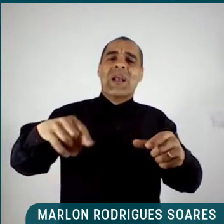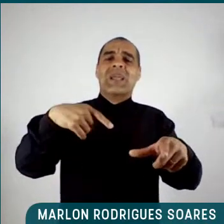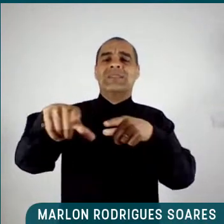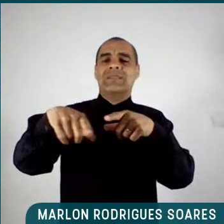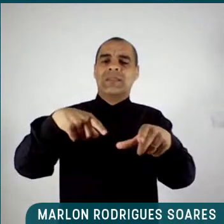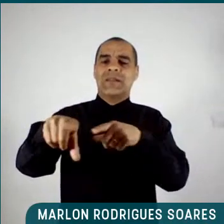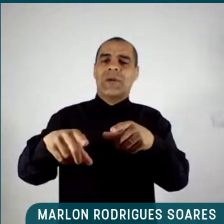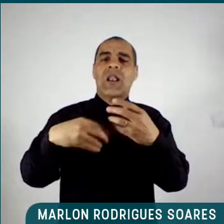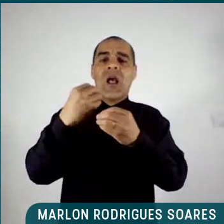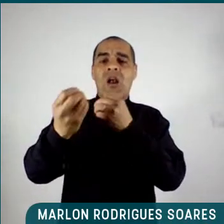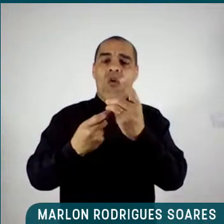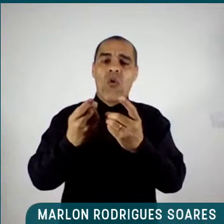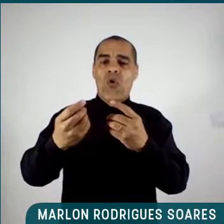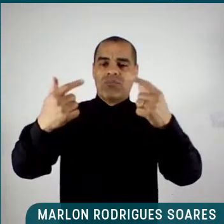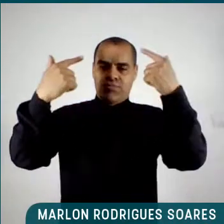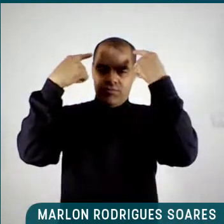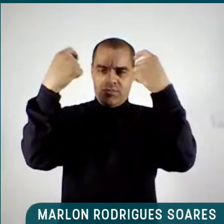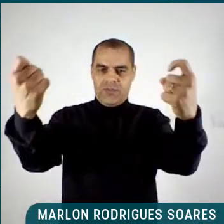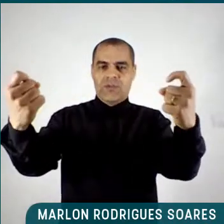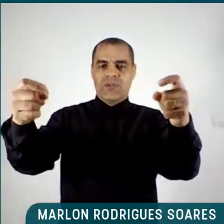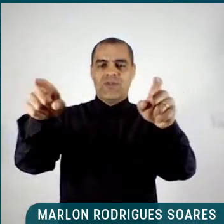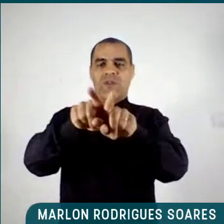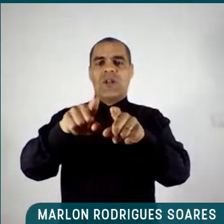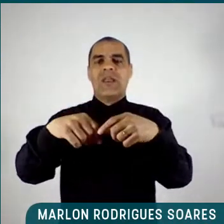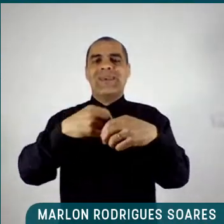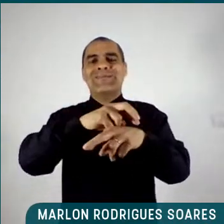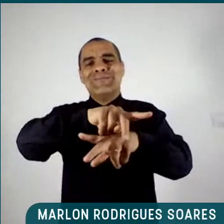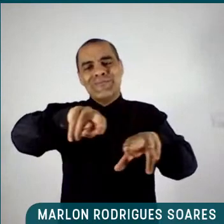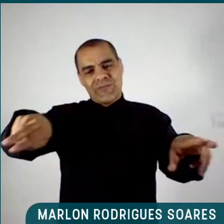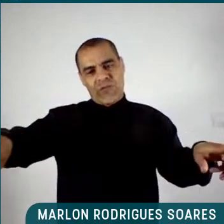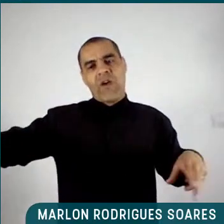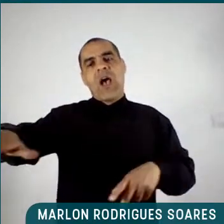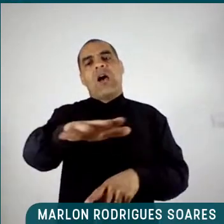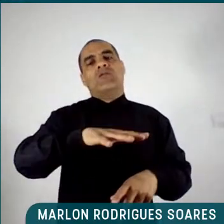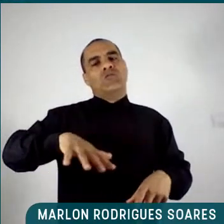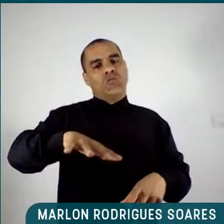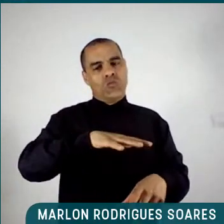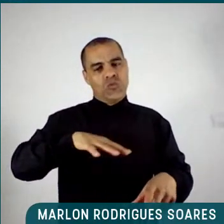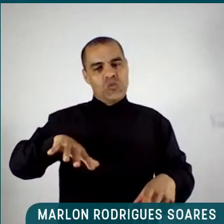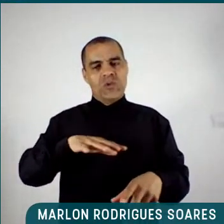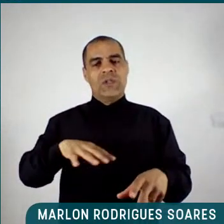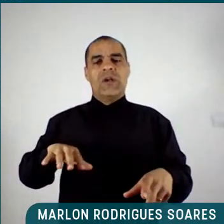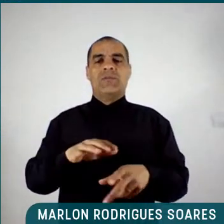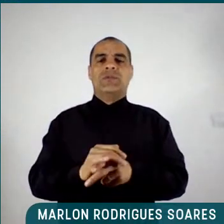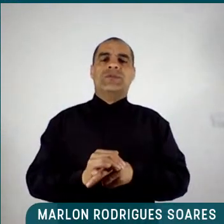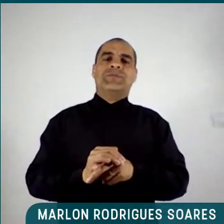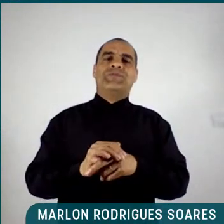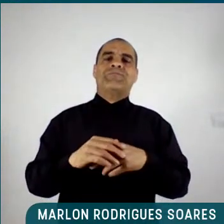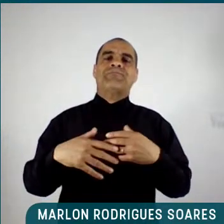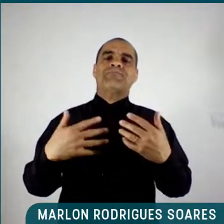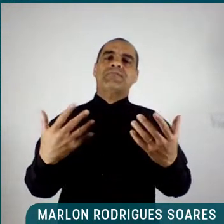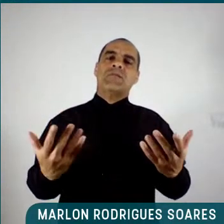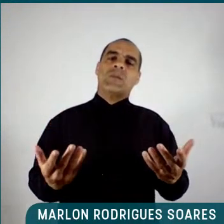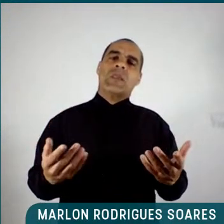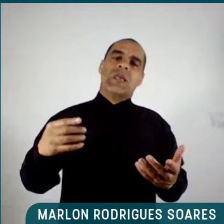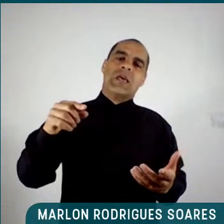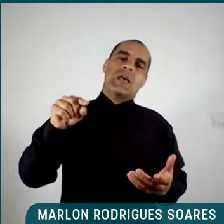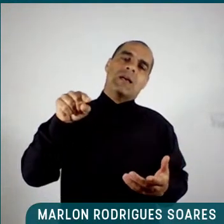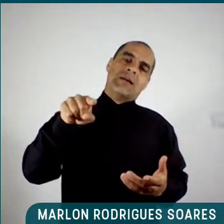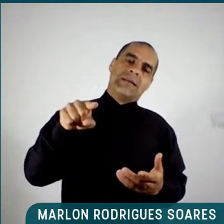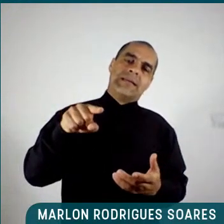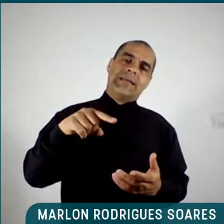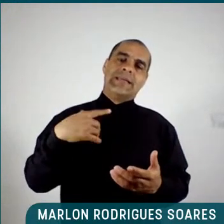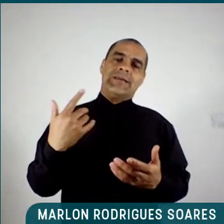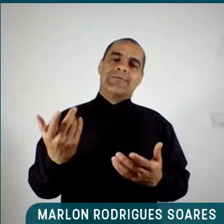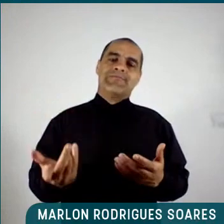the woman in the relationships, how the pandemic is impacting on the women, how how the